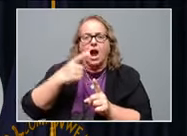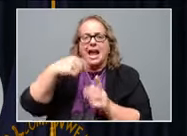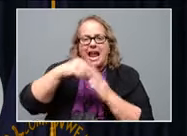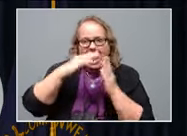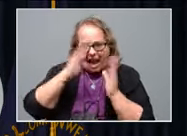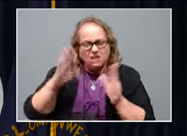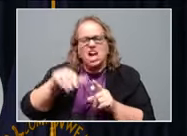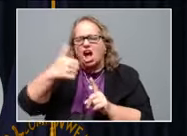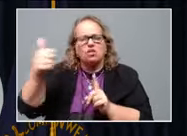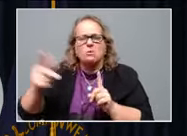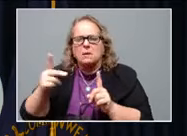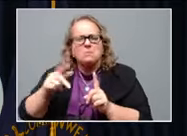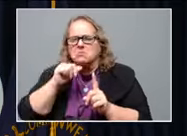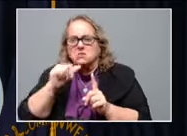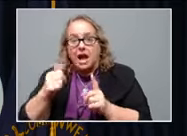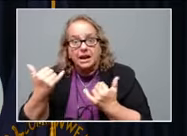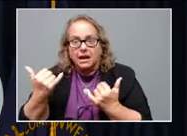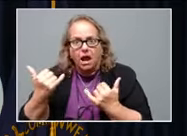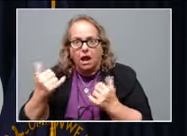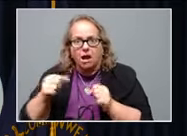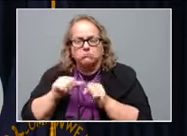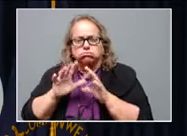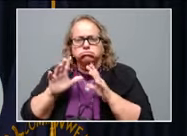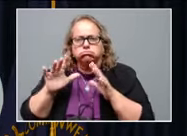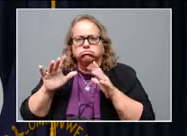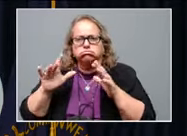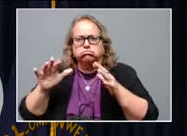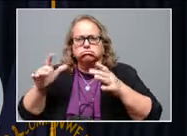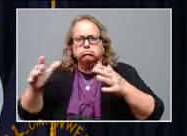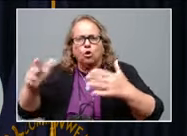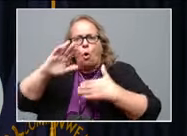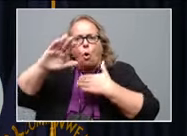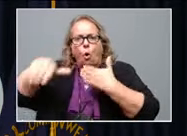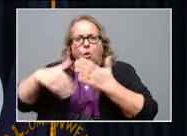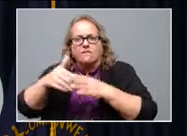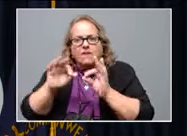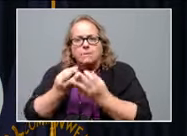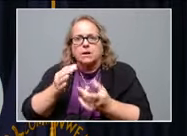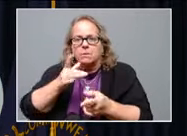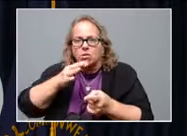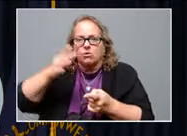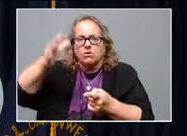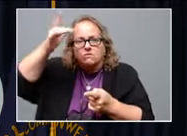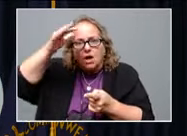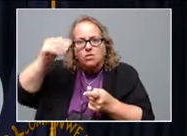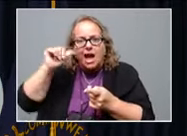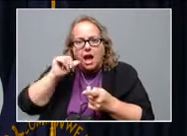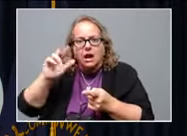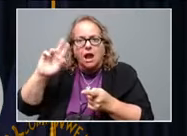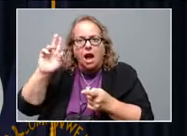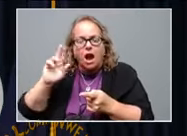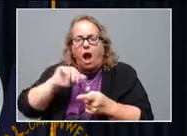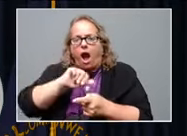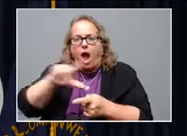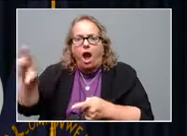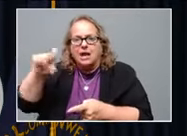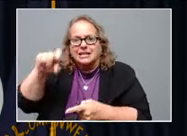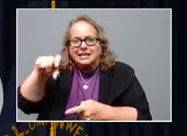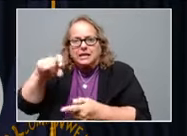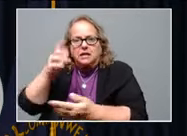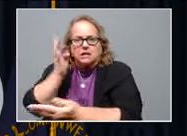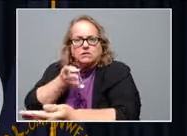seeing, you know, mom and dad and maybe aunt and uncle and others all need the monoclonal